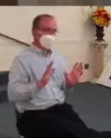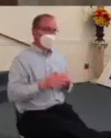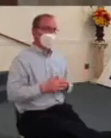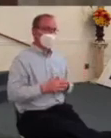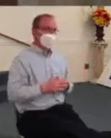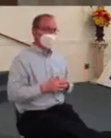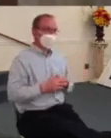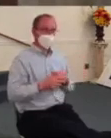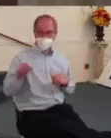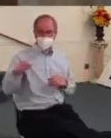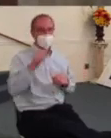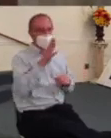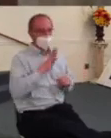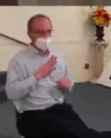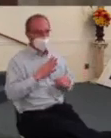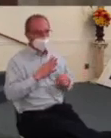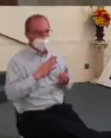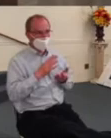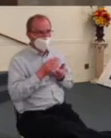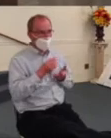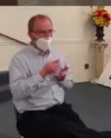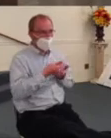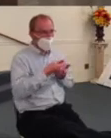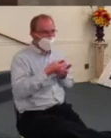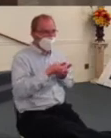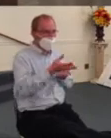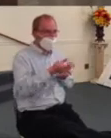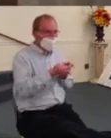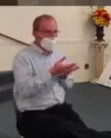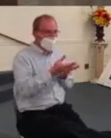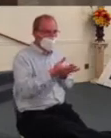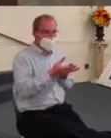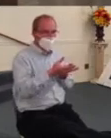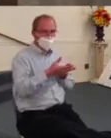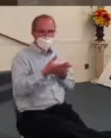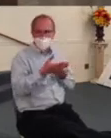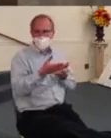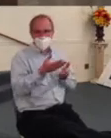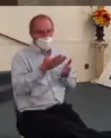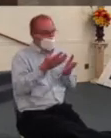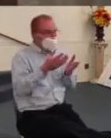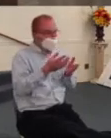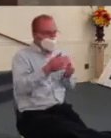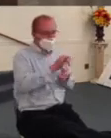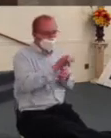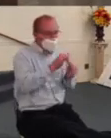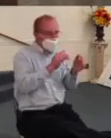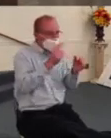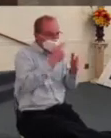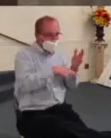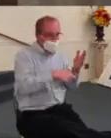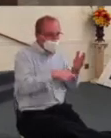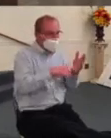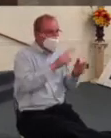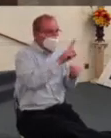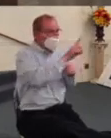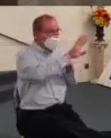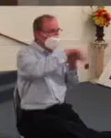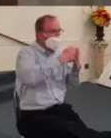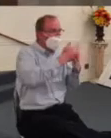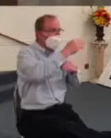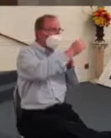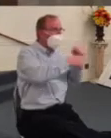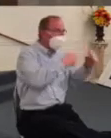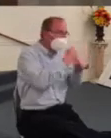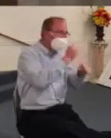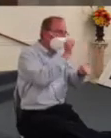entire year's worth of labor for a man on this one occasion. Yes,